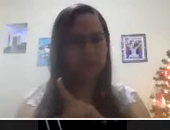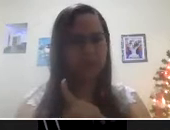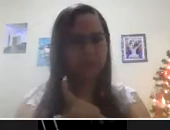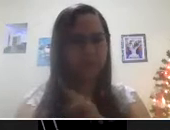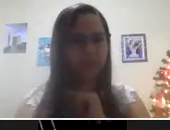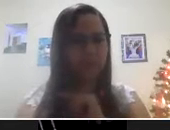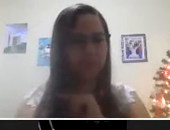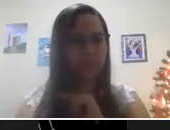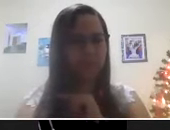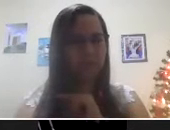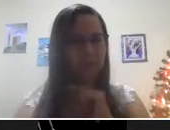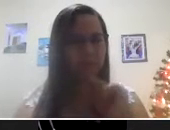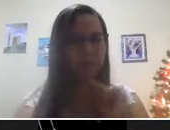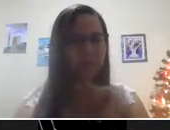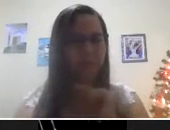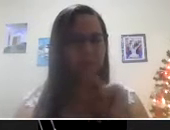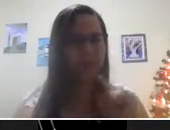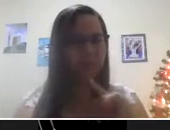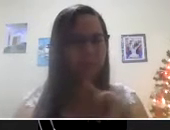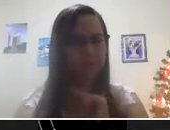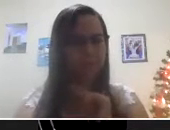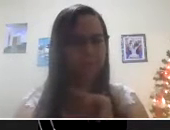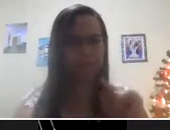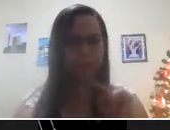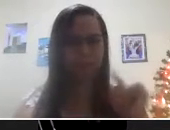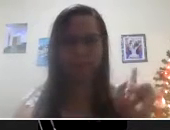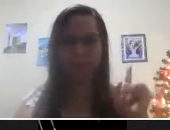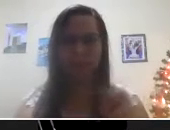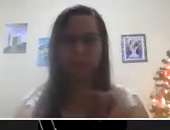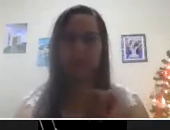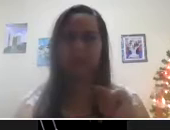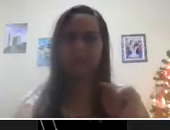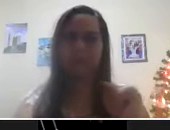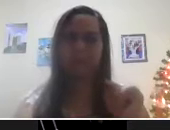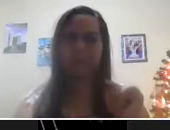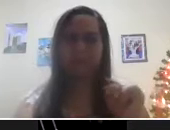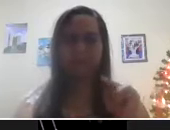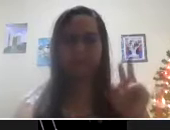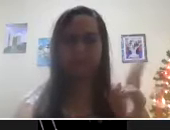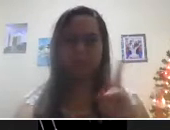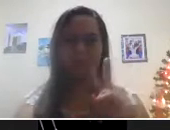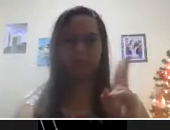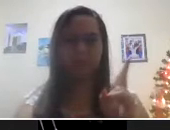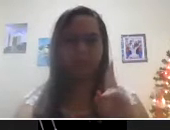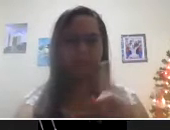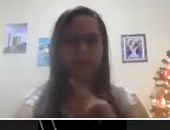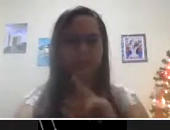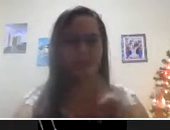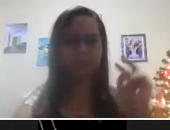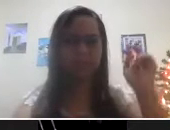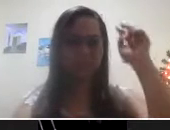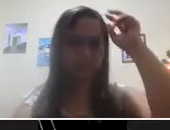correctas. Sin embargo, no sé si la plataforma nos acepta ambas. Habría que probar. Okay. Pero sí, las dos preguntas